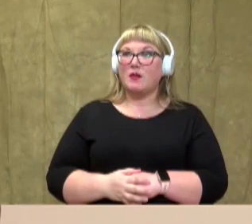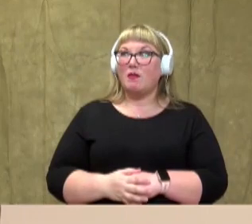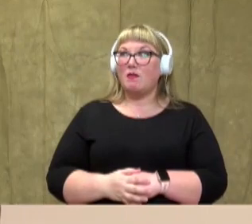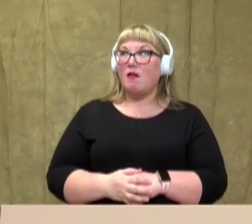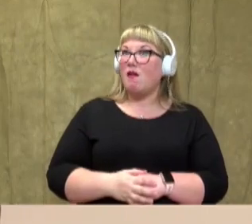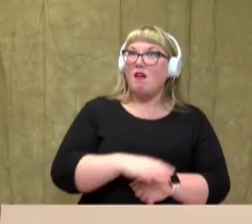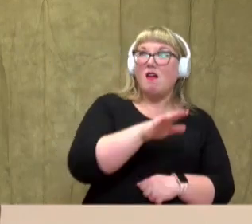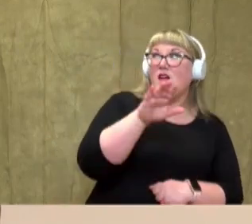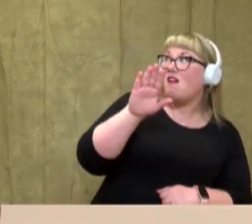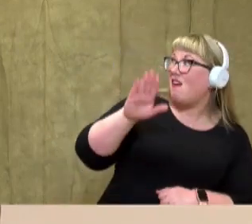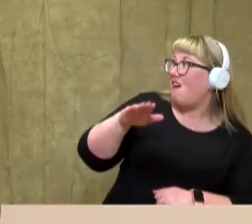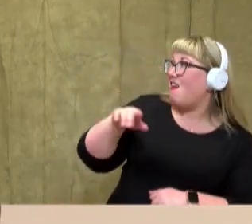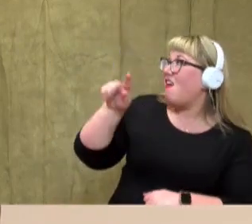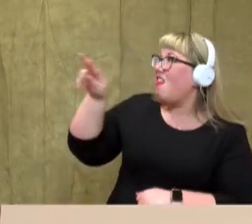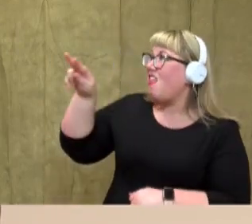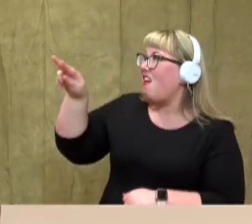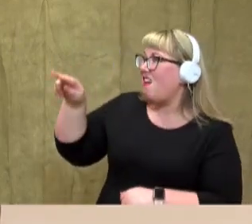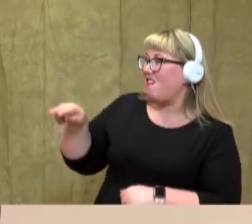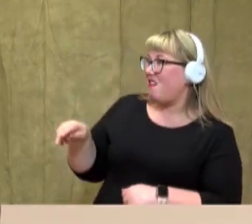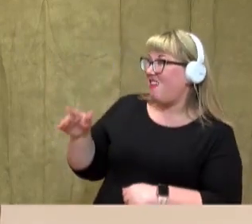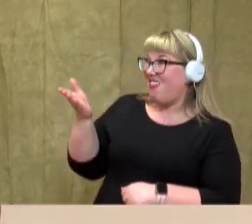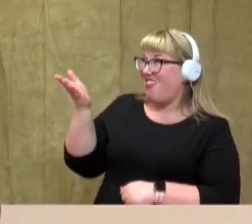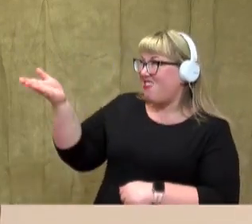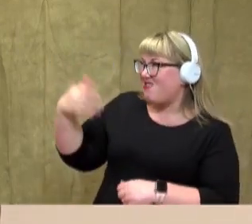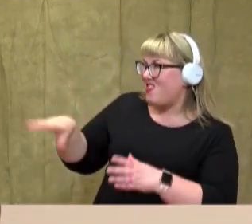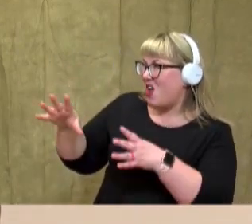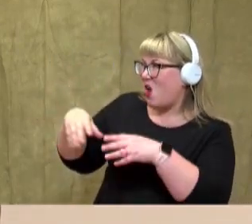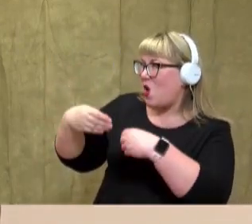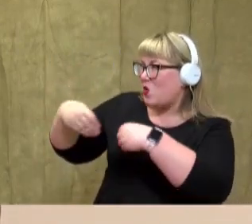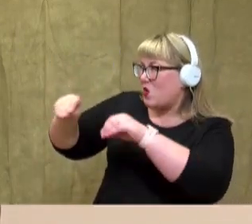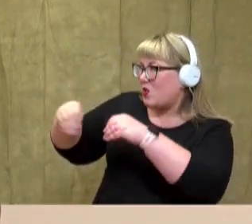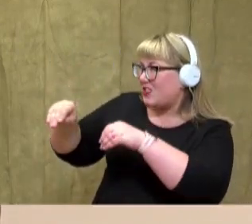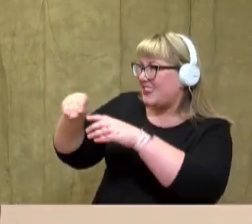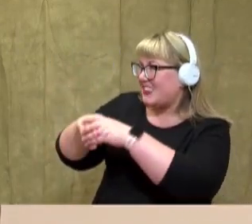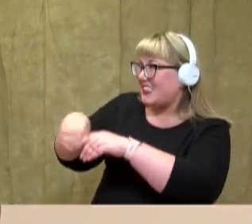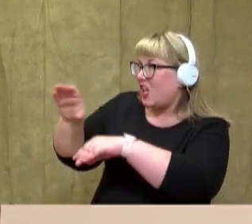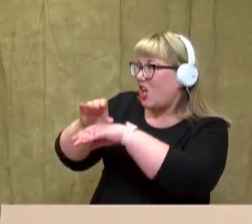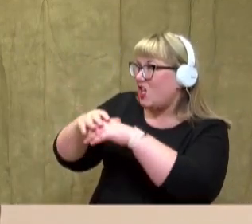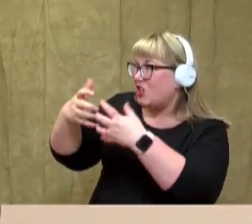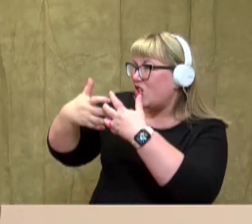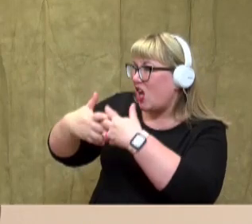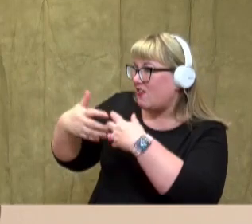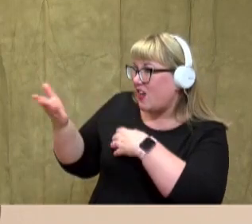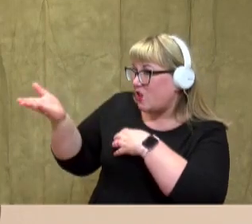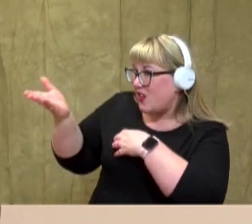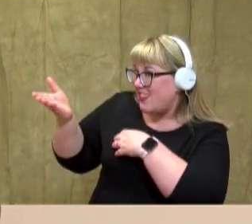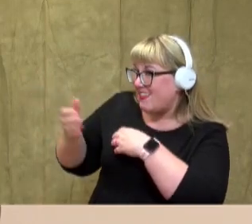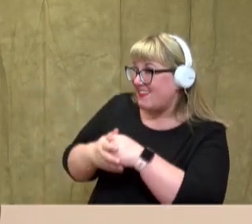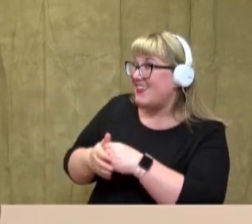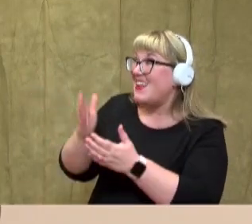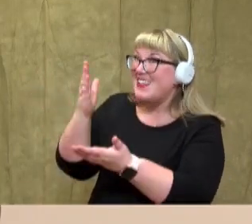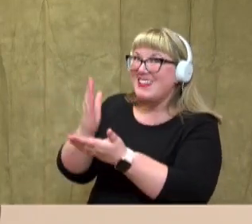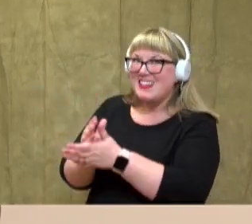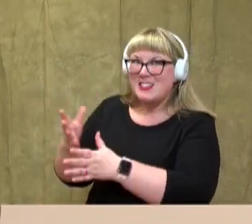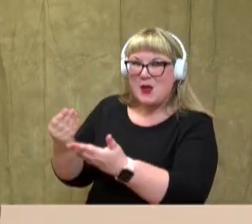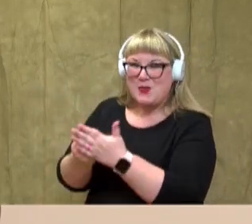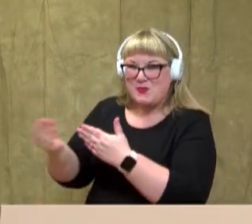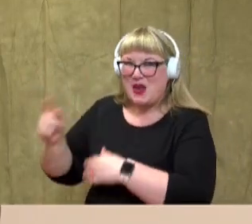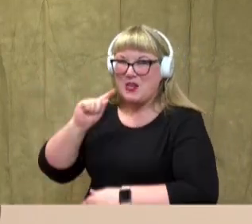Look, George, the man said, there's a store in that chocolate factory up ahead. Let's stop for a